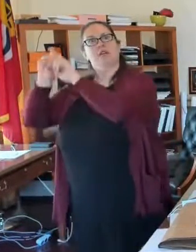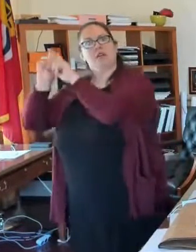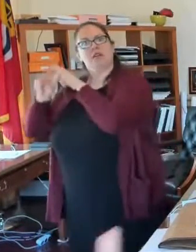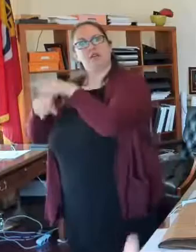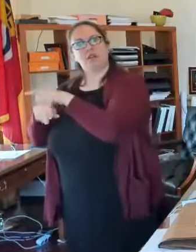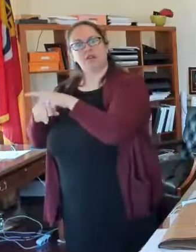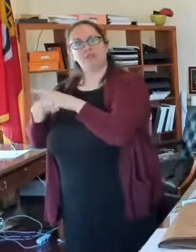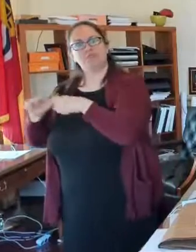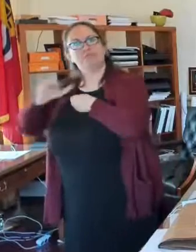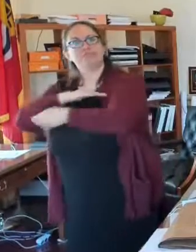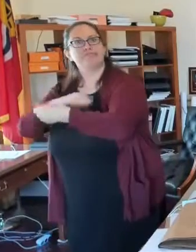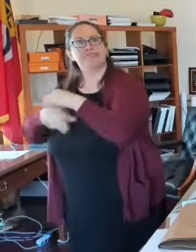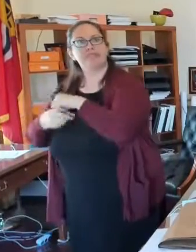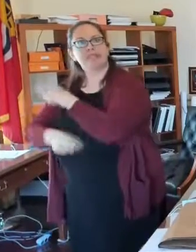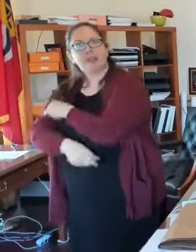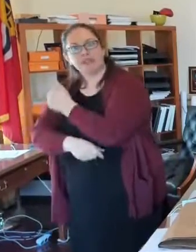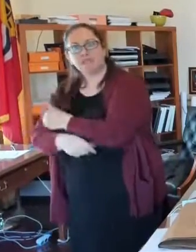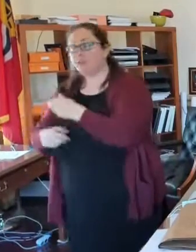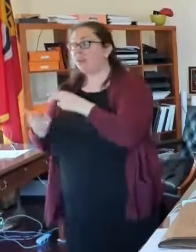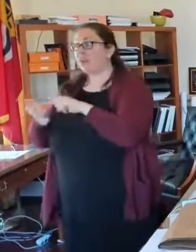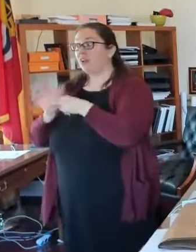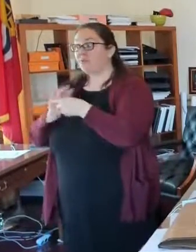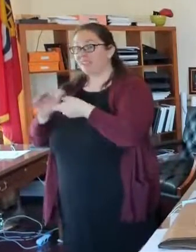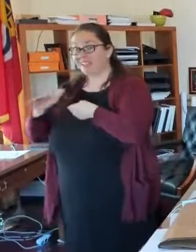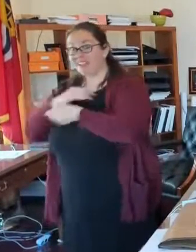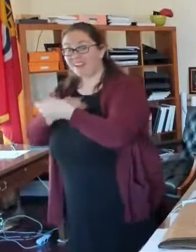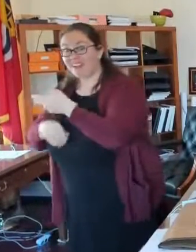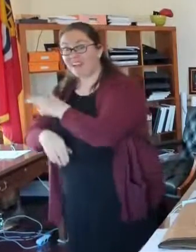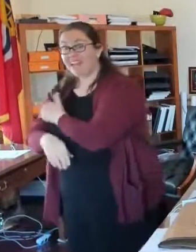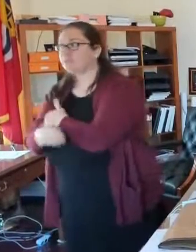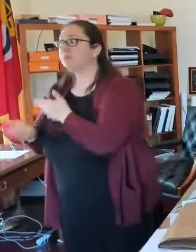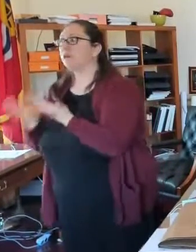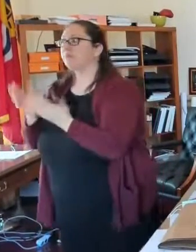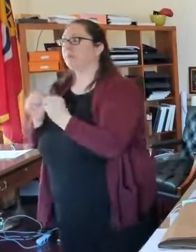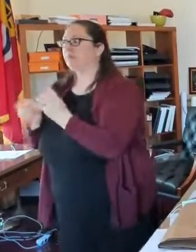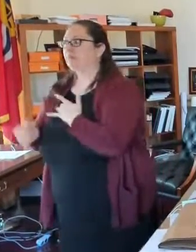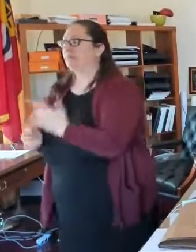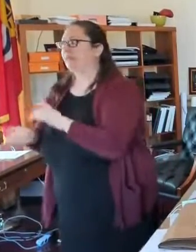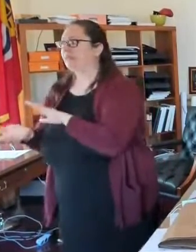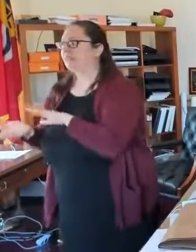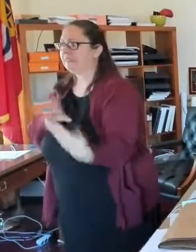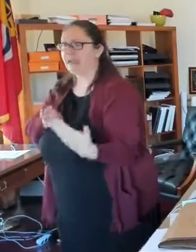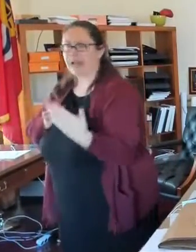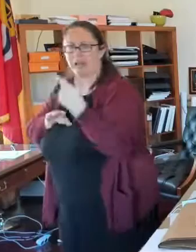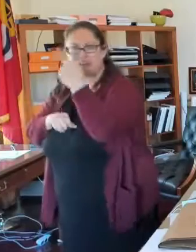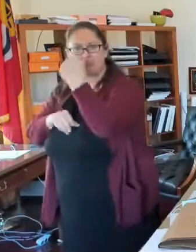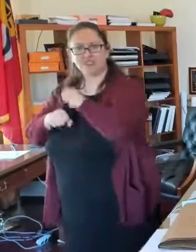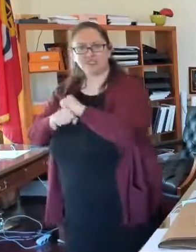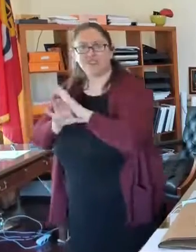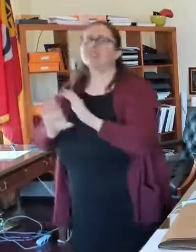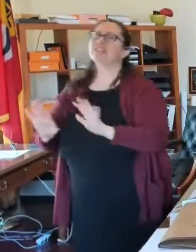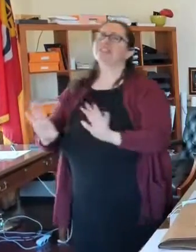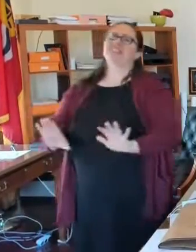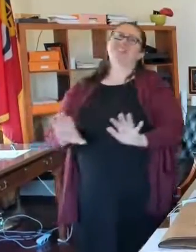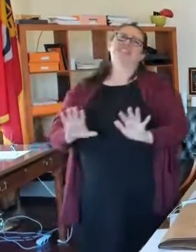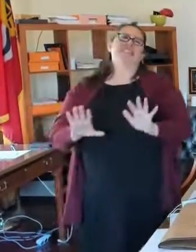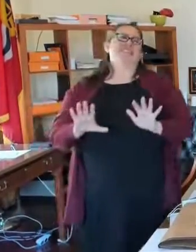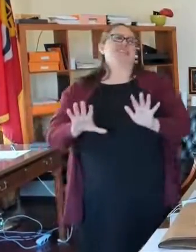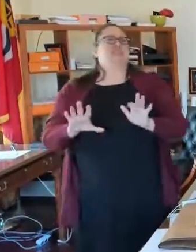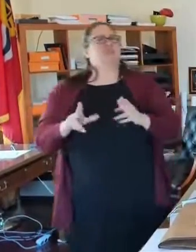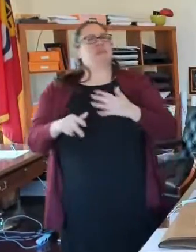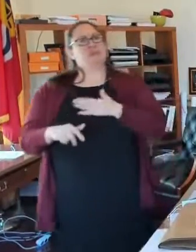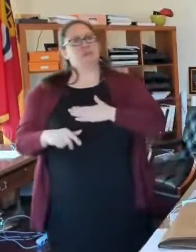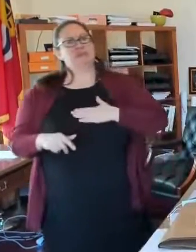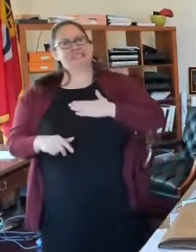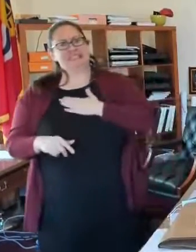who ultimately pass away from COVID. So please just try to stick with